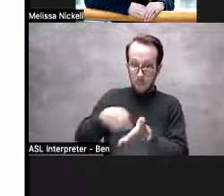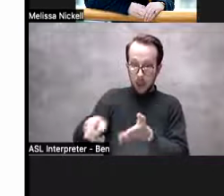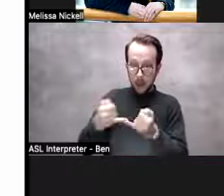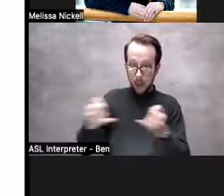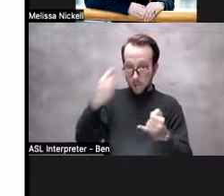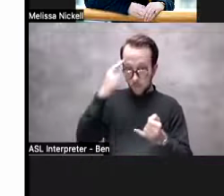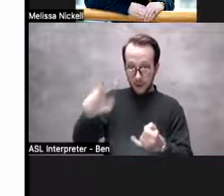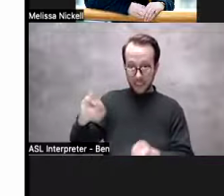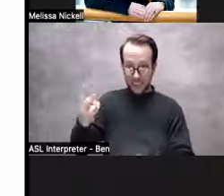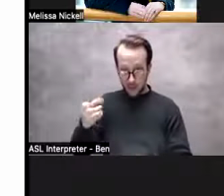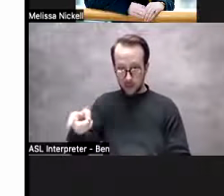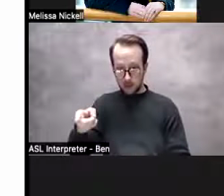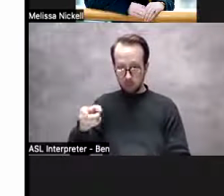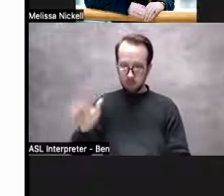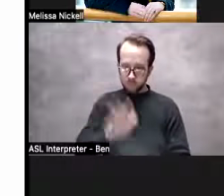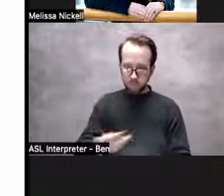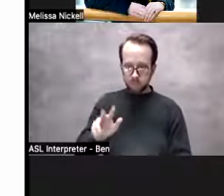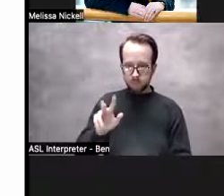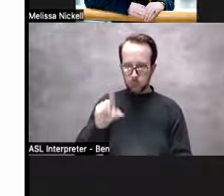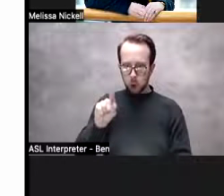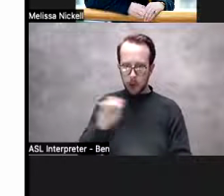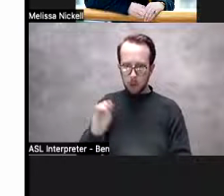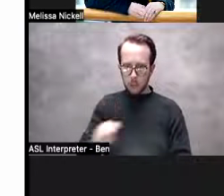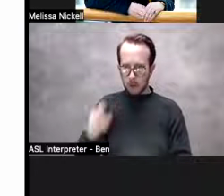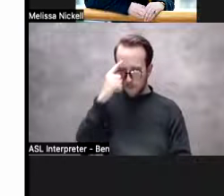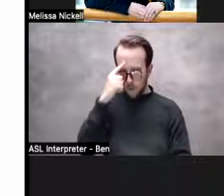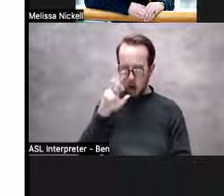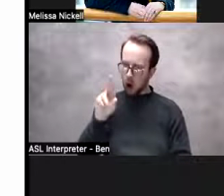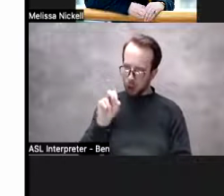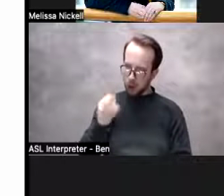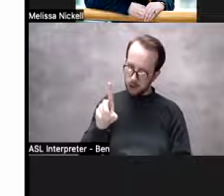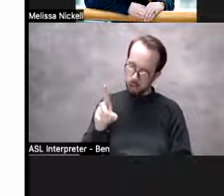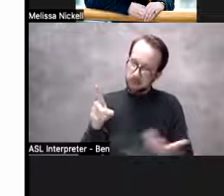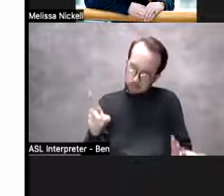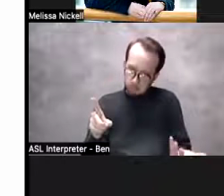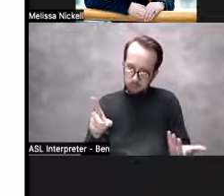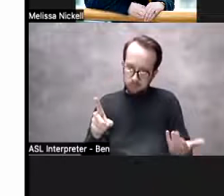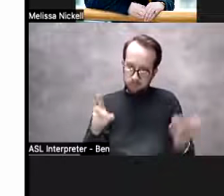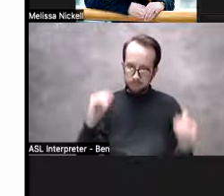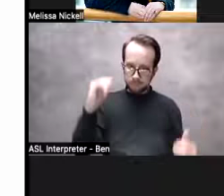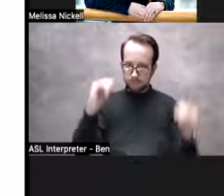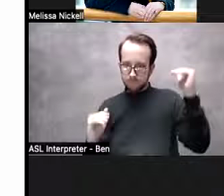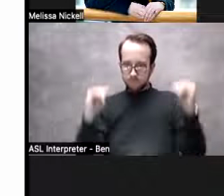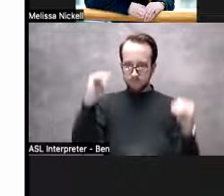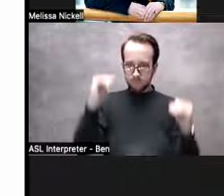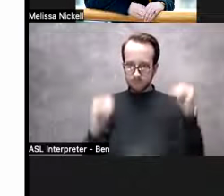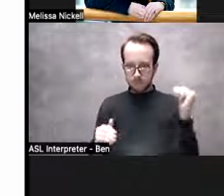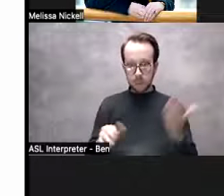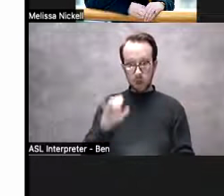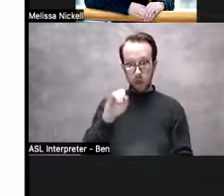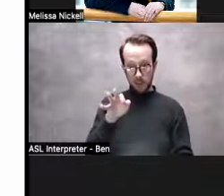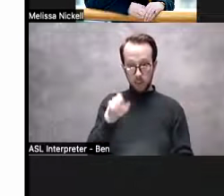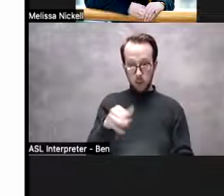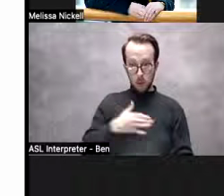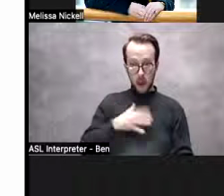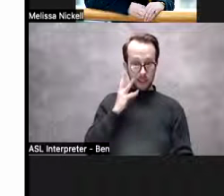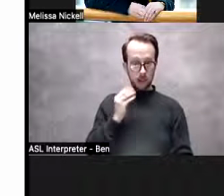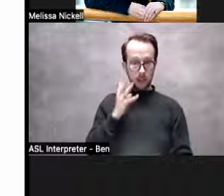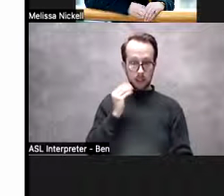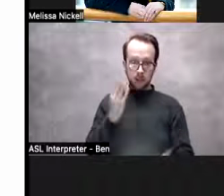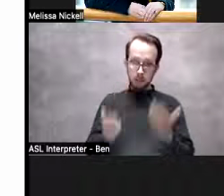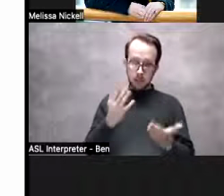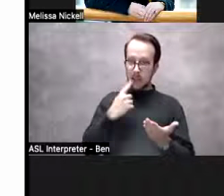20% for R01s. So, you might, if you were in my shoes, you might try to tailor your